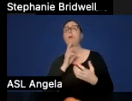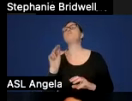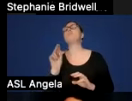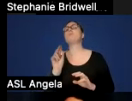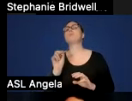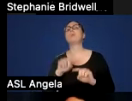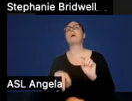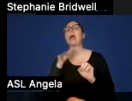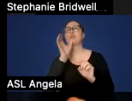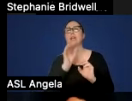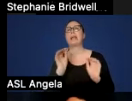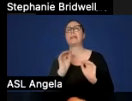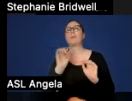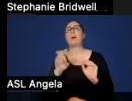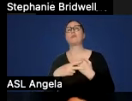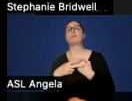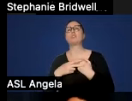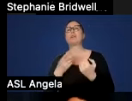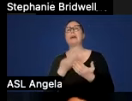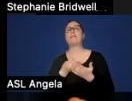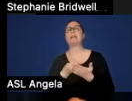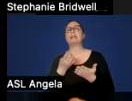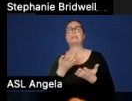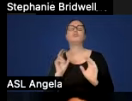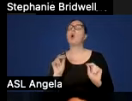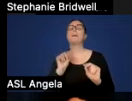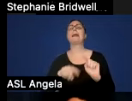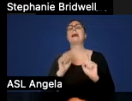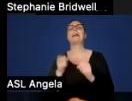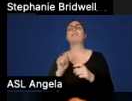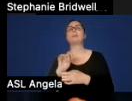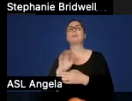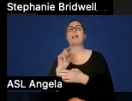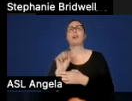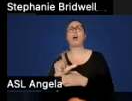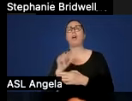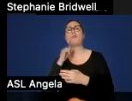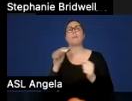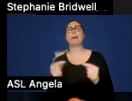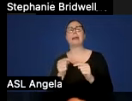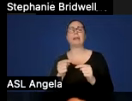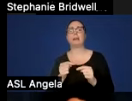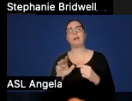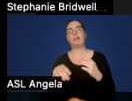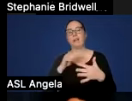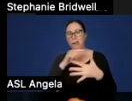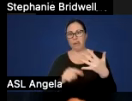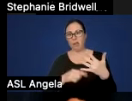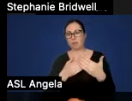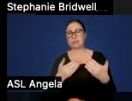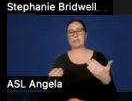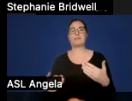anything. We have to preserve the evidence," right? Or, "No, we can't give you a Tylenol for your pain because we have, all those kinds of things, right?